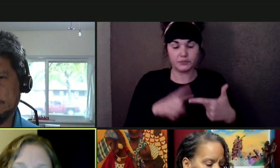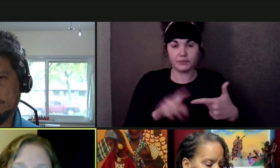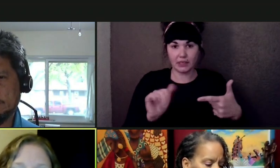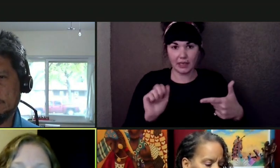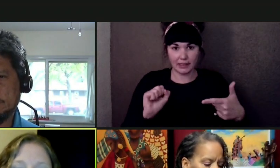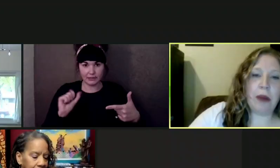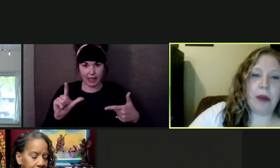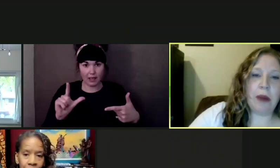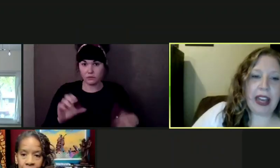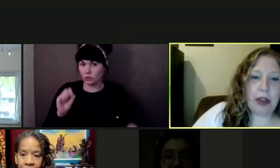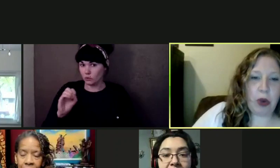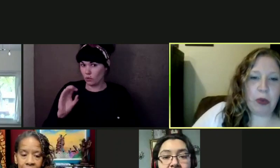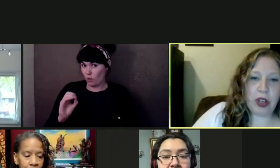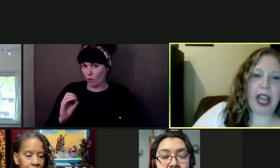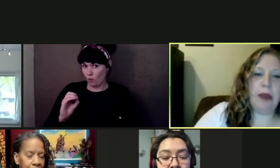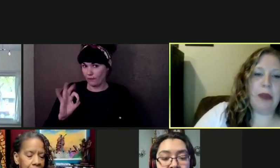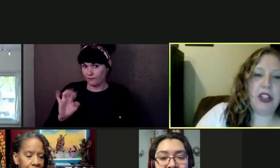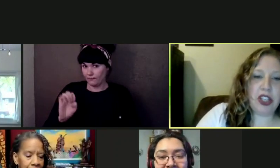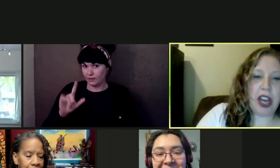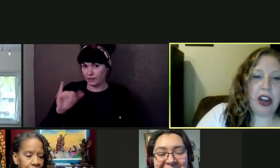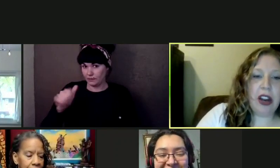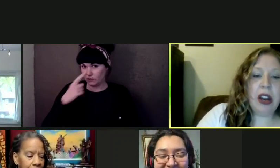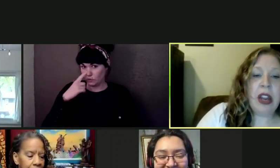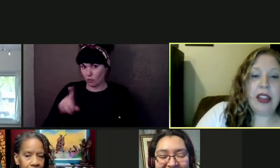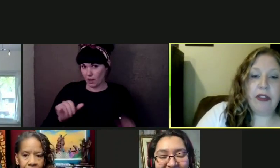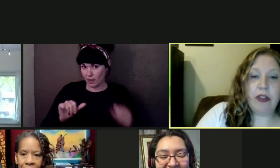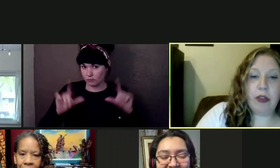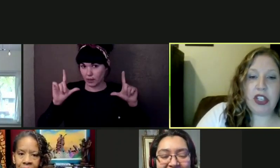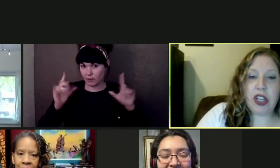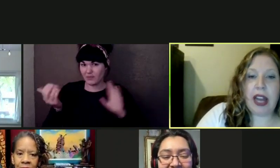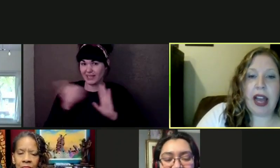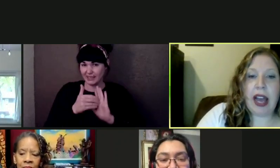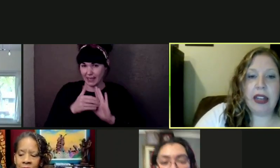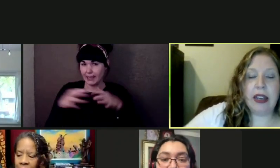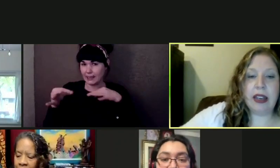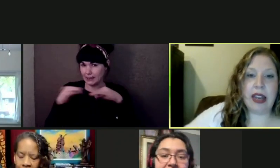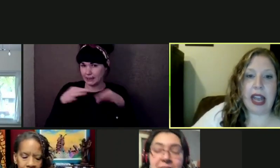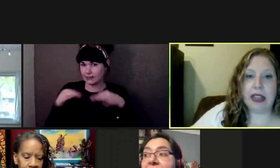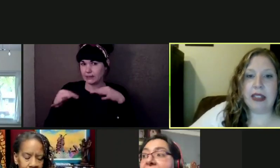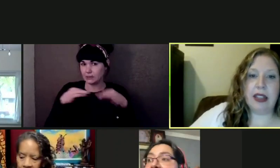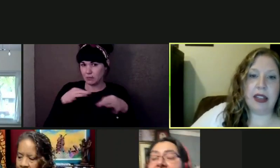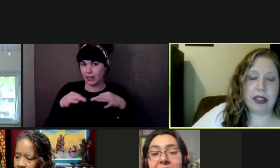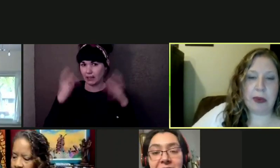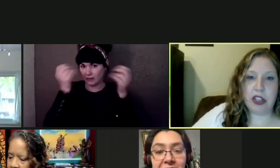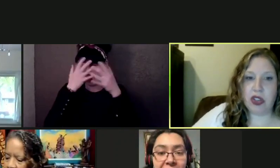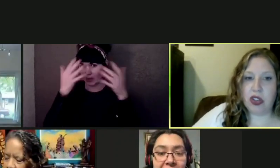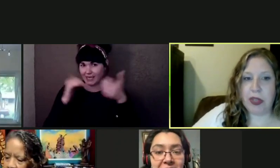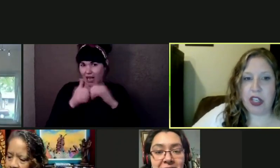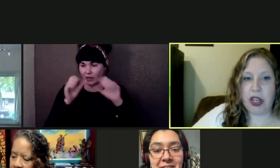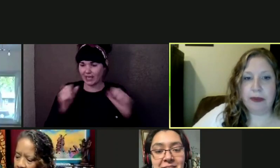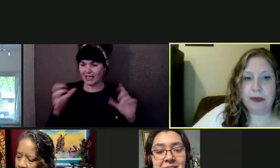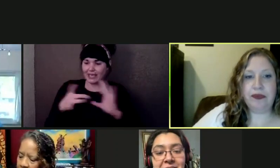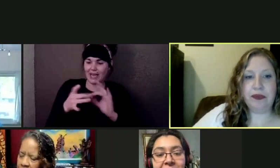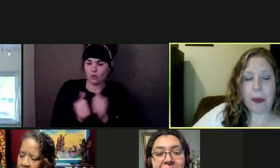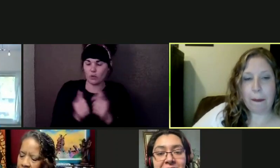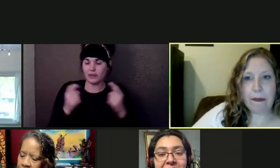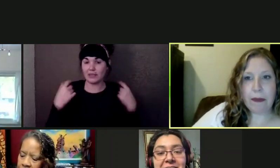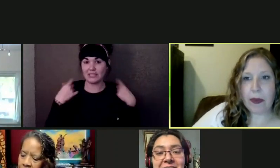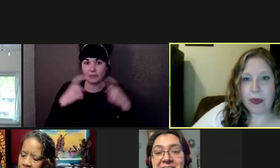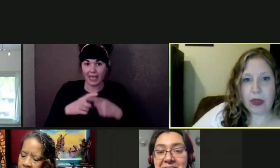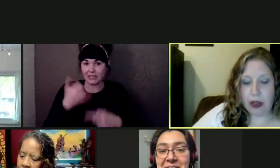Ophelia, if you would come back on one more time and share the information on how to connect to the Spanish interpretation.